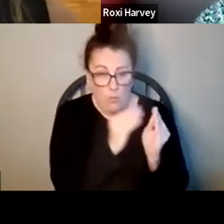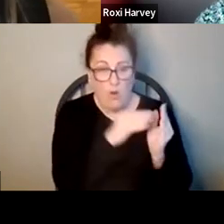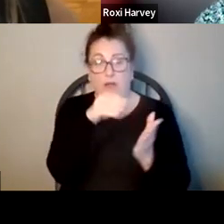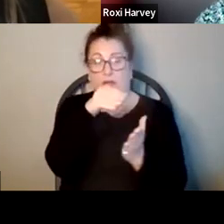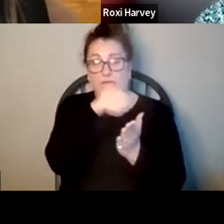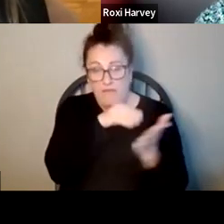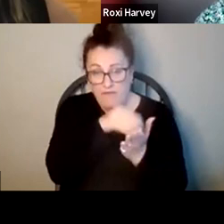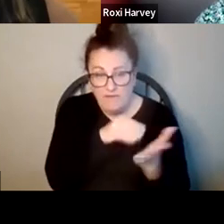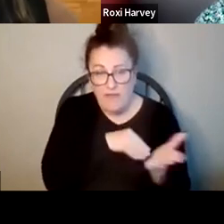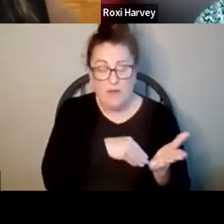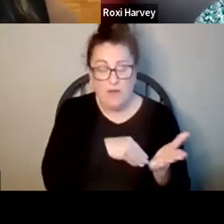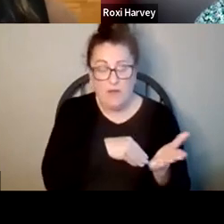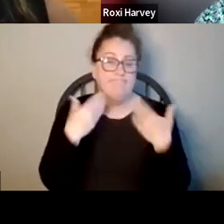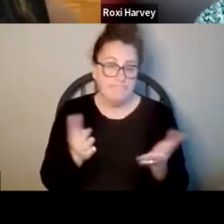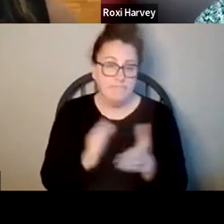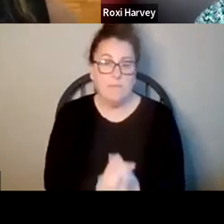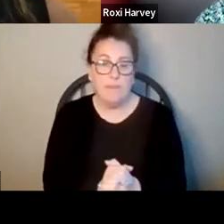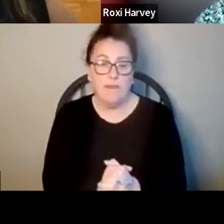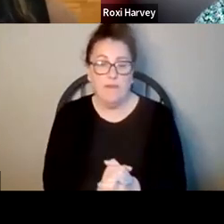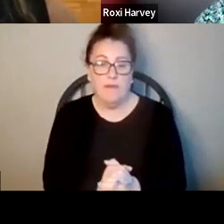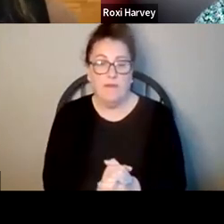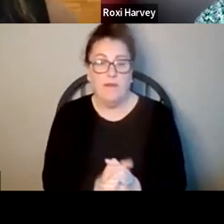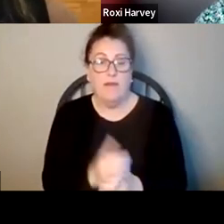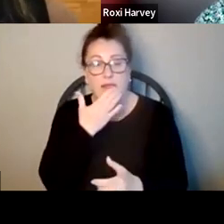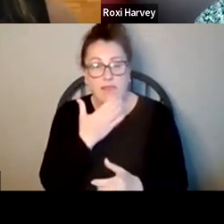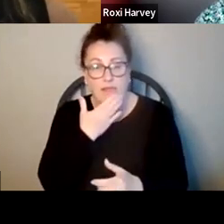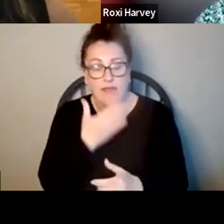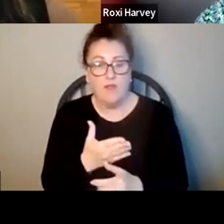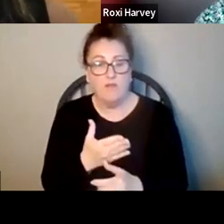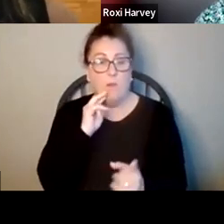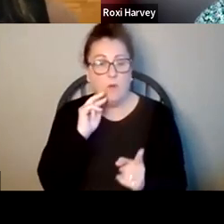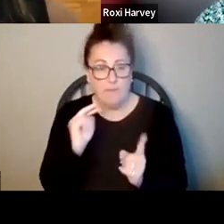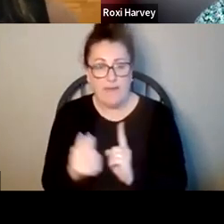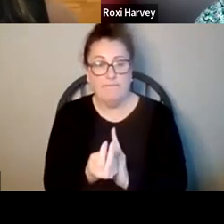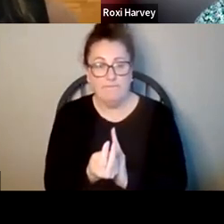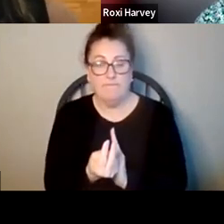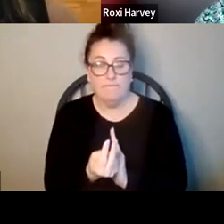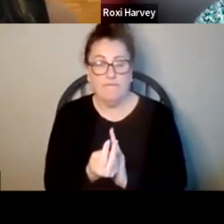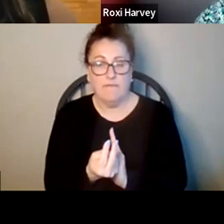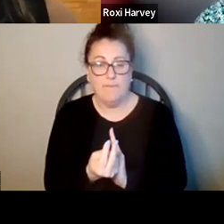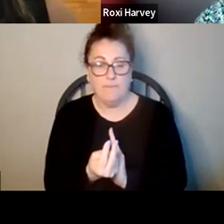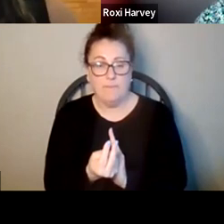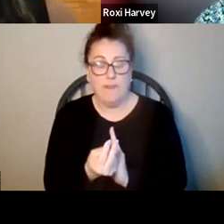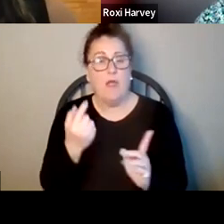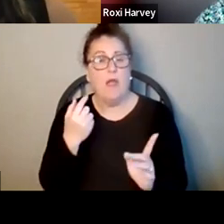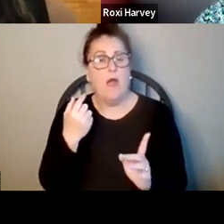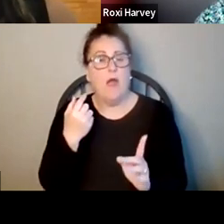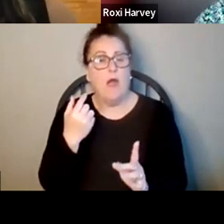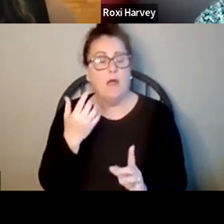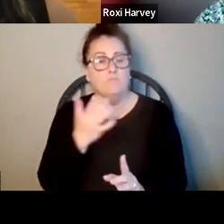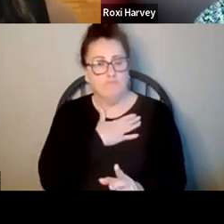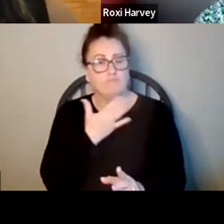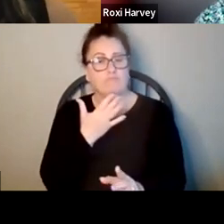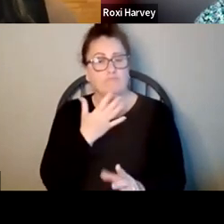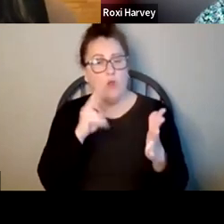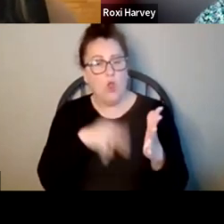specific survey necessarily, if that makes sense. Thank you for that perspective. You know, what struck me as I was looking at all